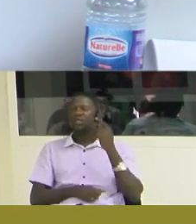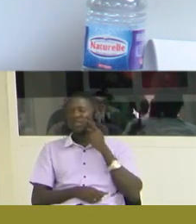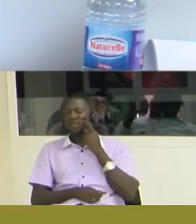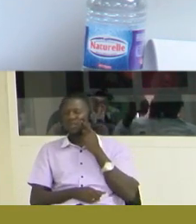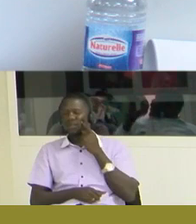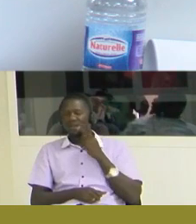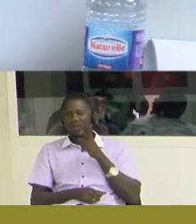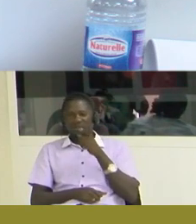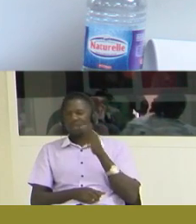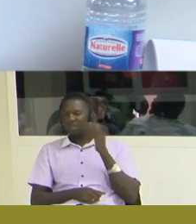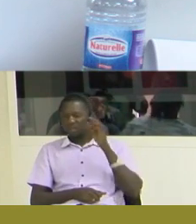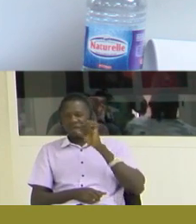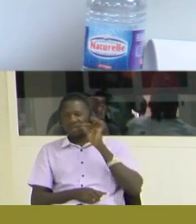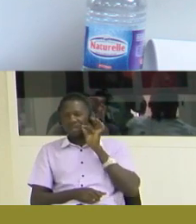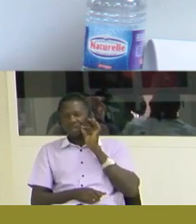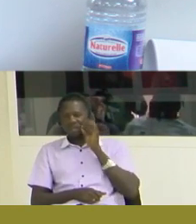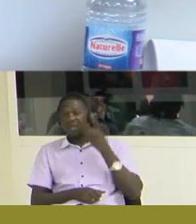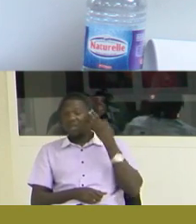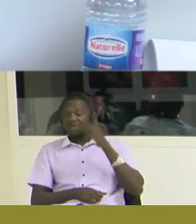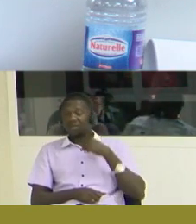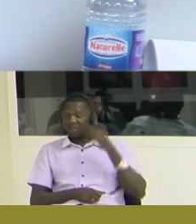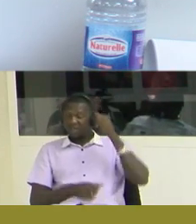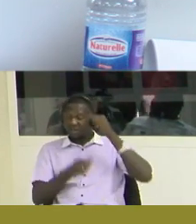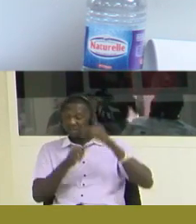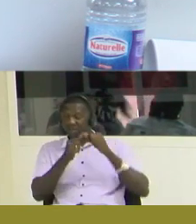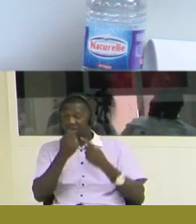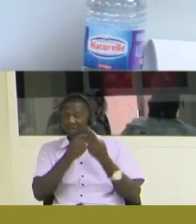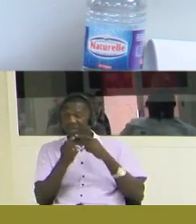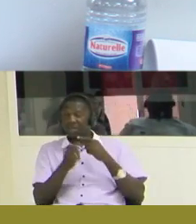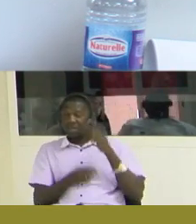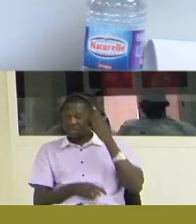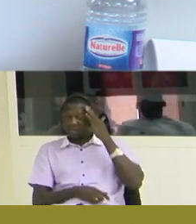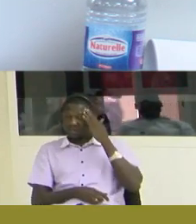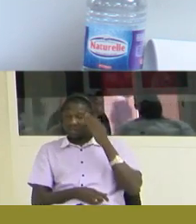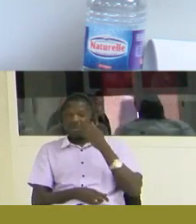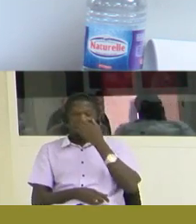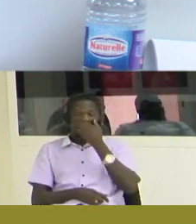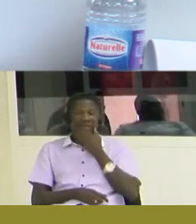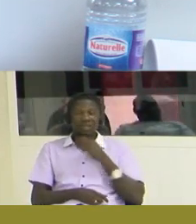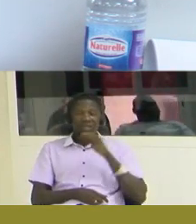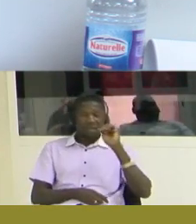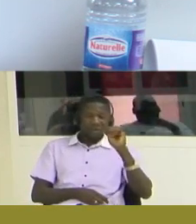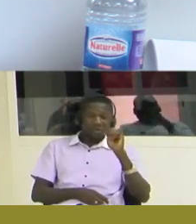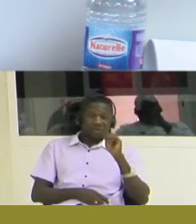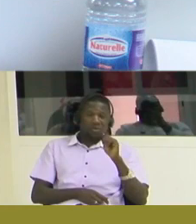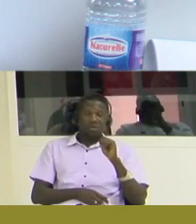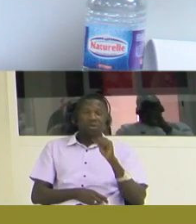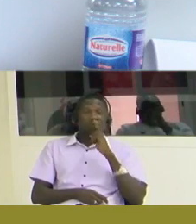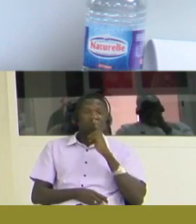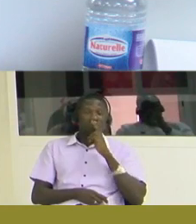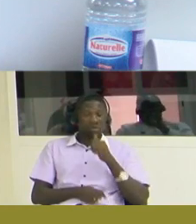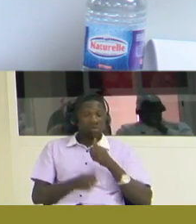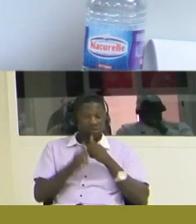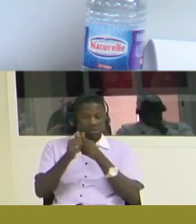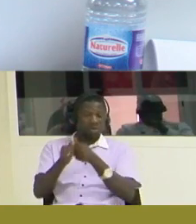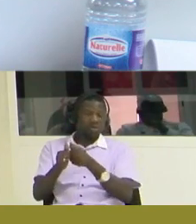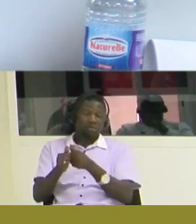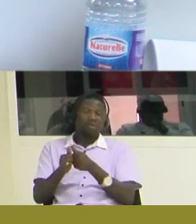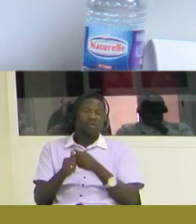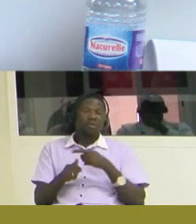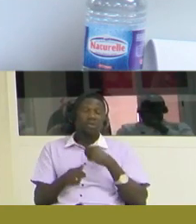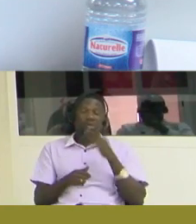recall again I think it was at what who escorted them or thereabout I cannot remember but now I know